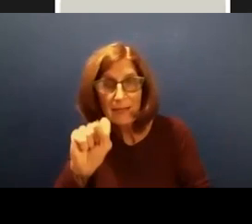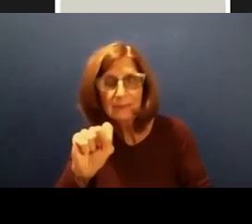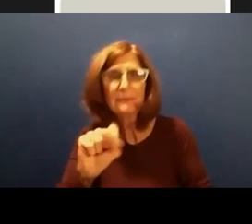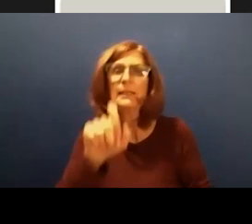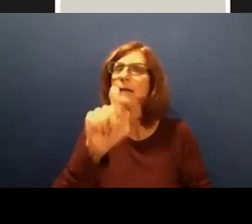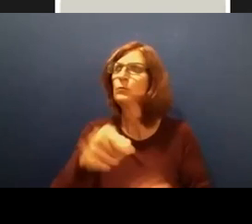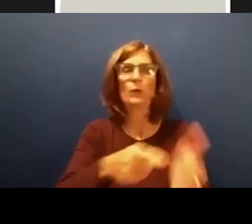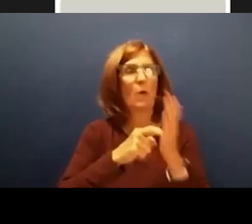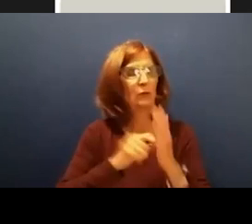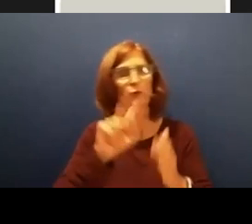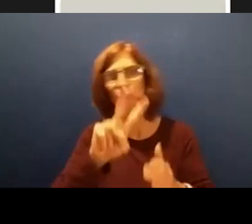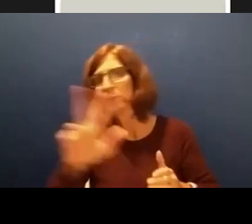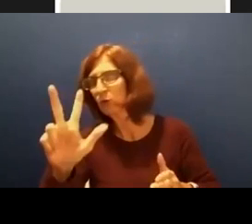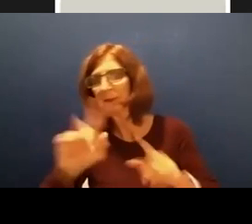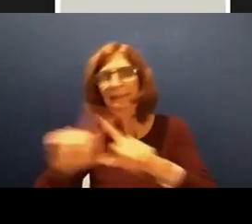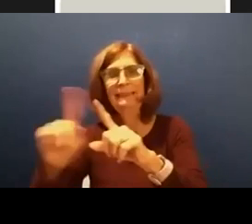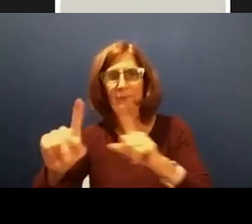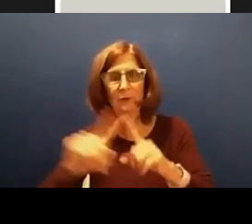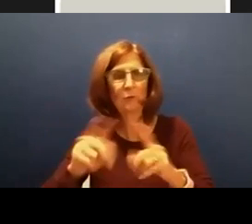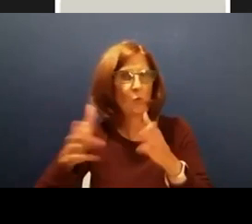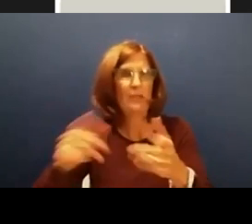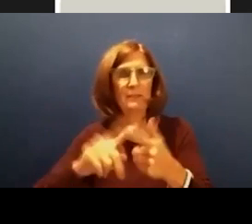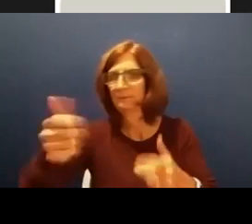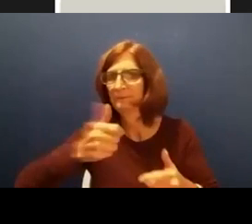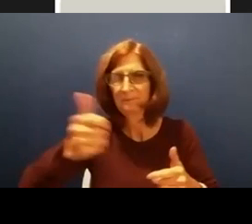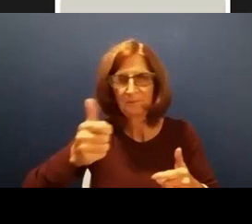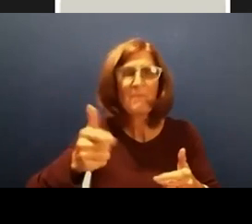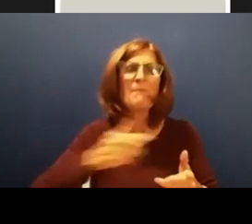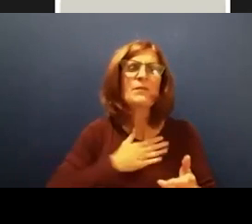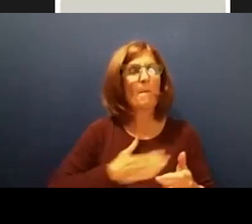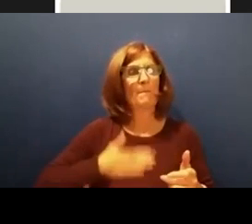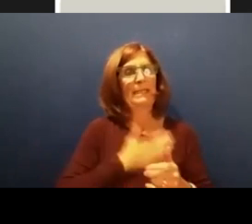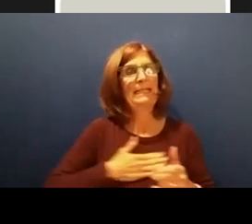to invest in other parts of our city, if we can encourage